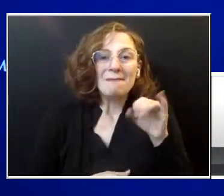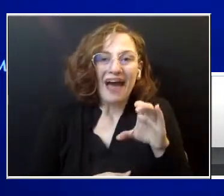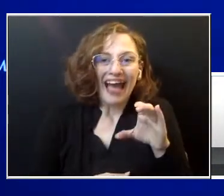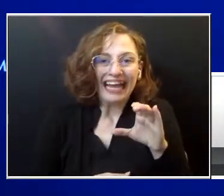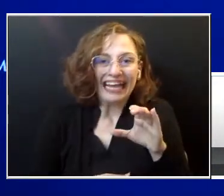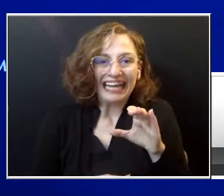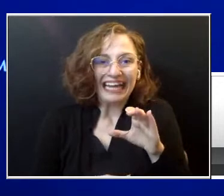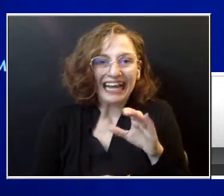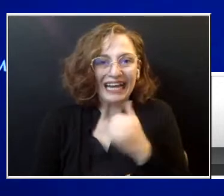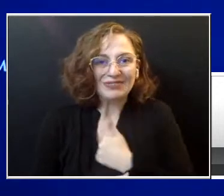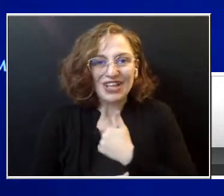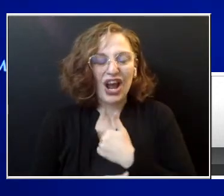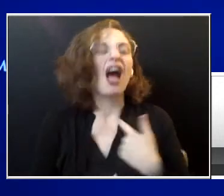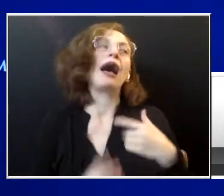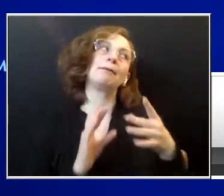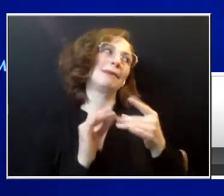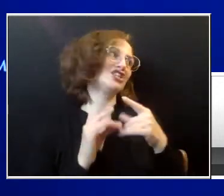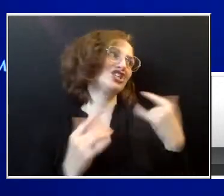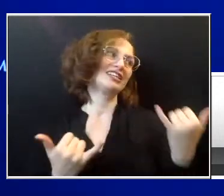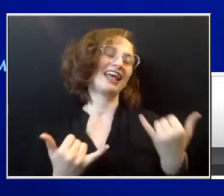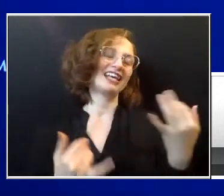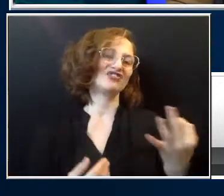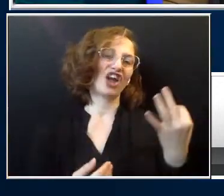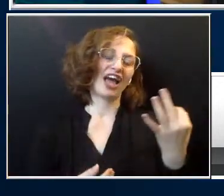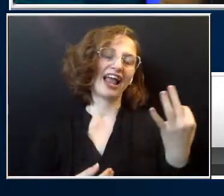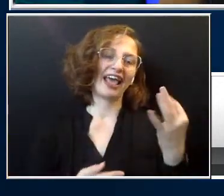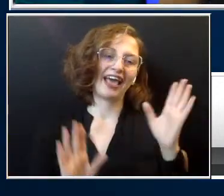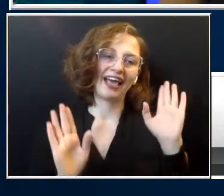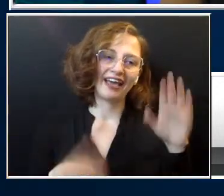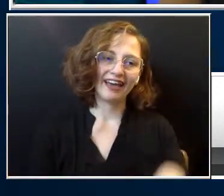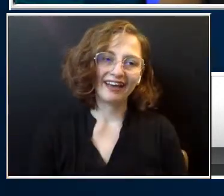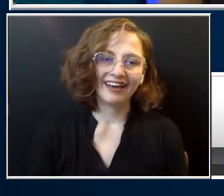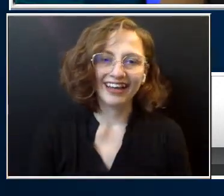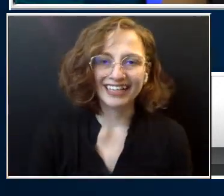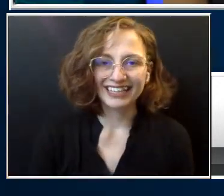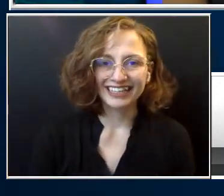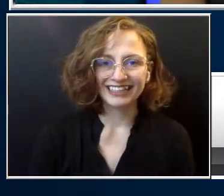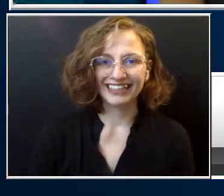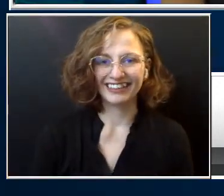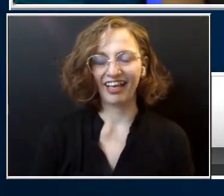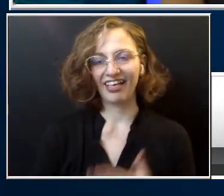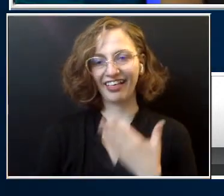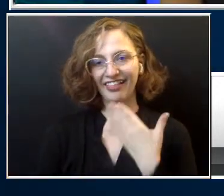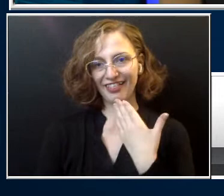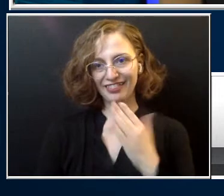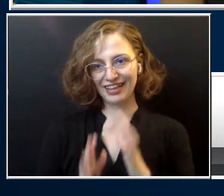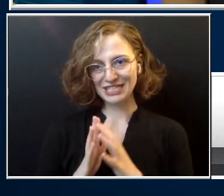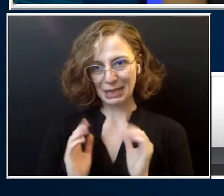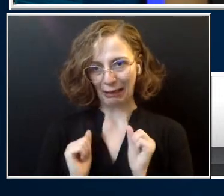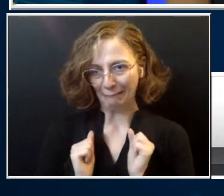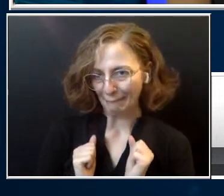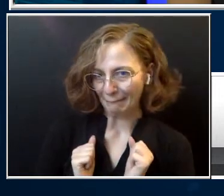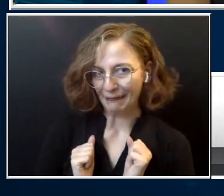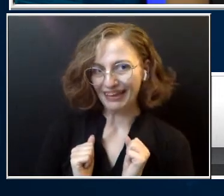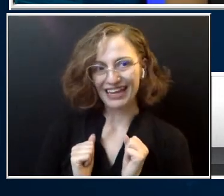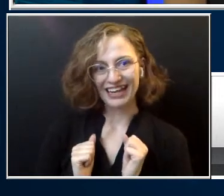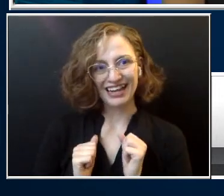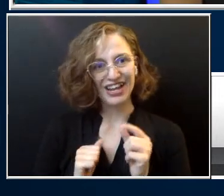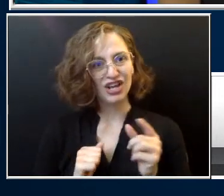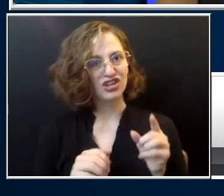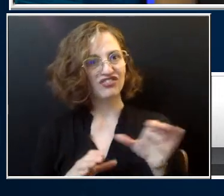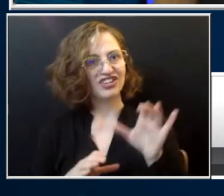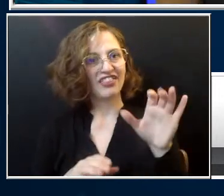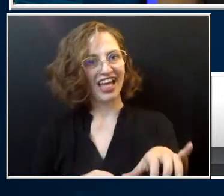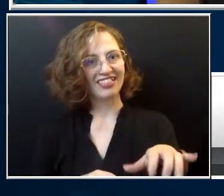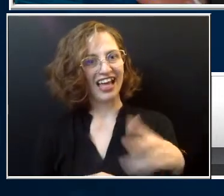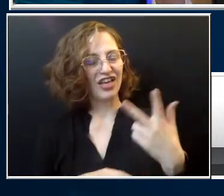I know. You're not Freaky taking Friday. a day off. Nice try, though. Thanks a lot, Nice guys. try. You've only done that like 3 times in I know, 3 years, 3 years. so you're